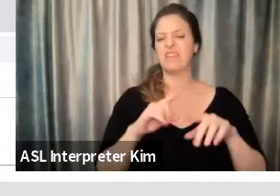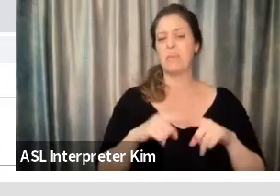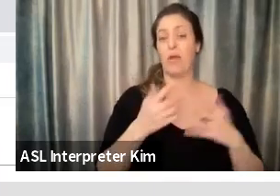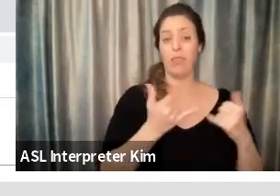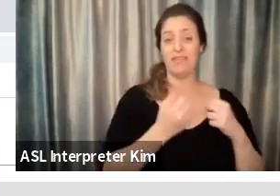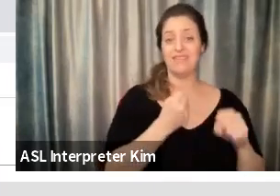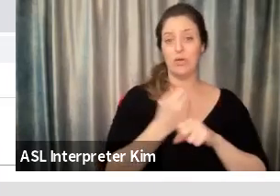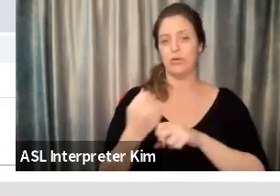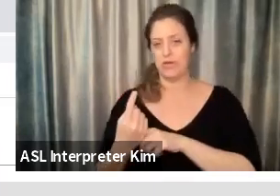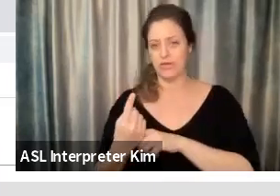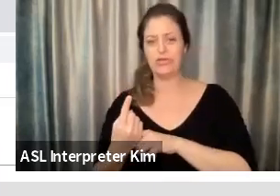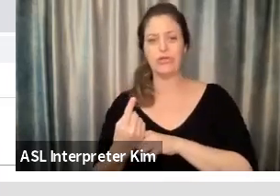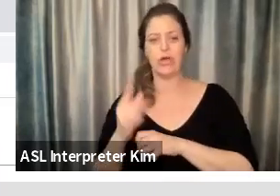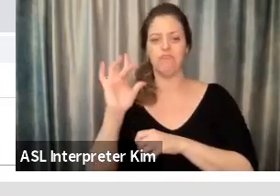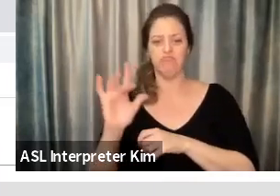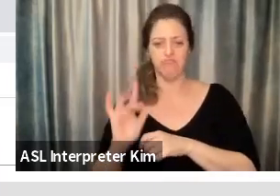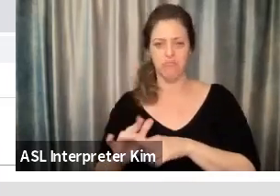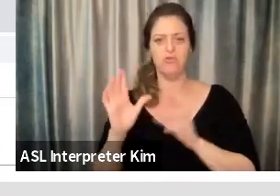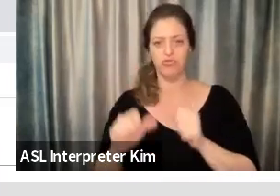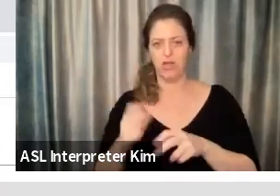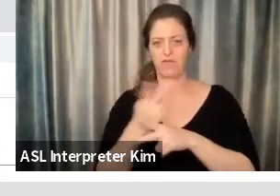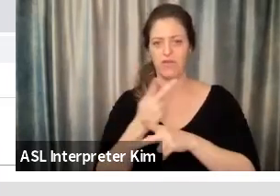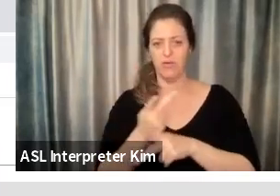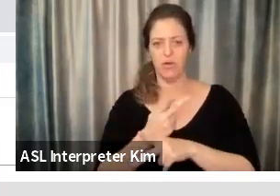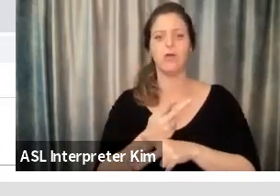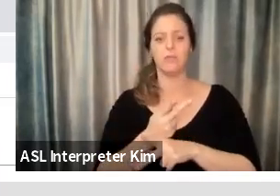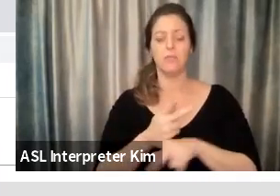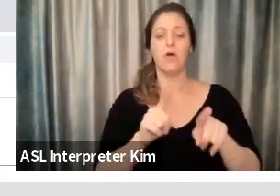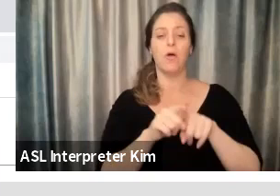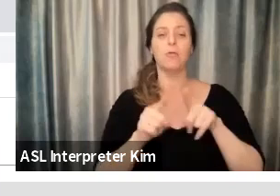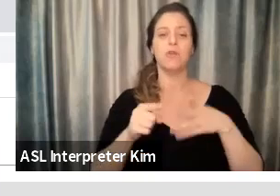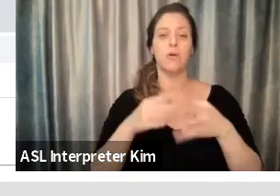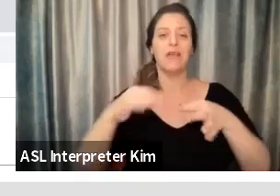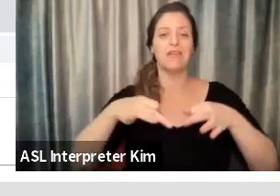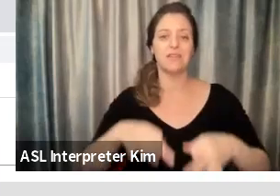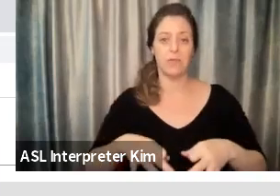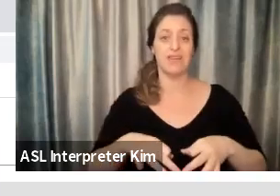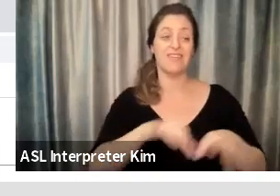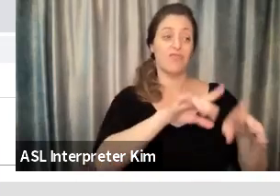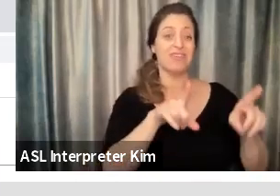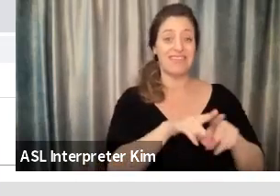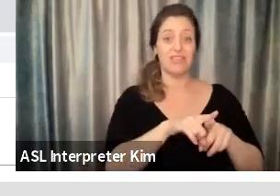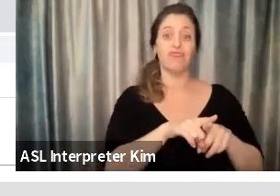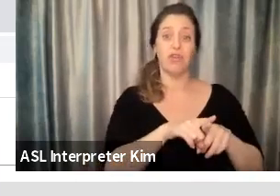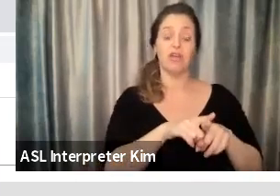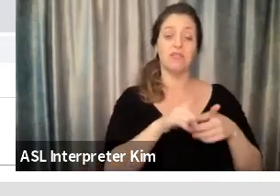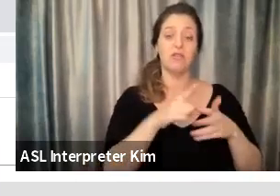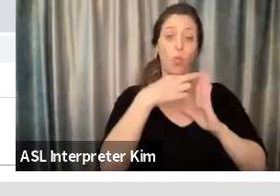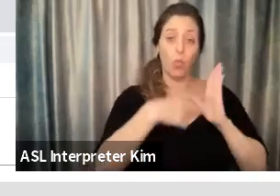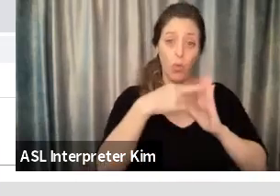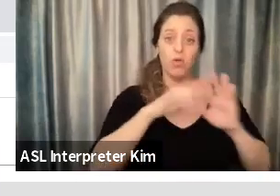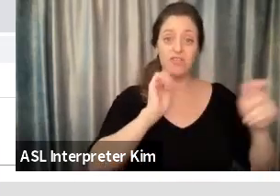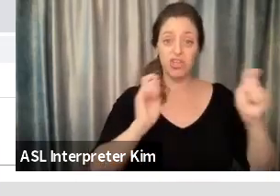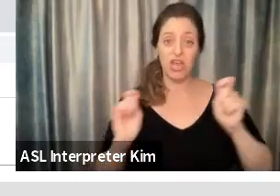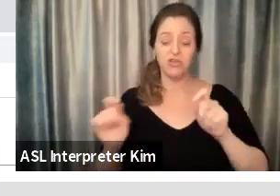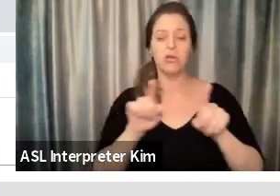It goes into the detail as far as the changes that were made through the board resolution from the district. It also provides our contacts, in this case